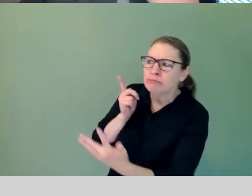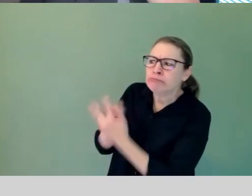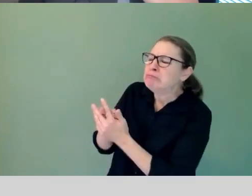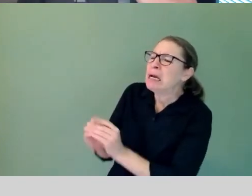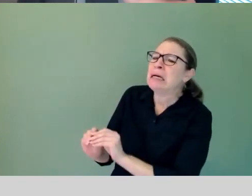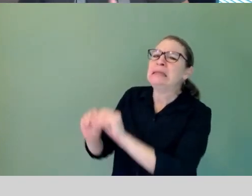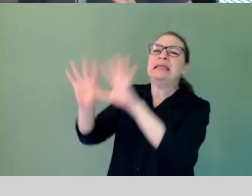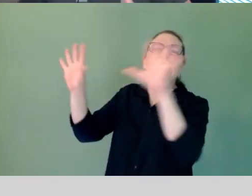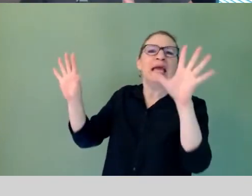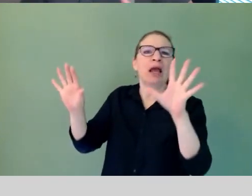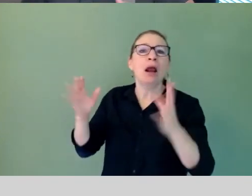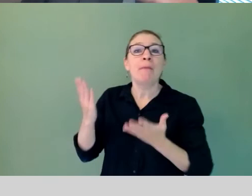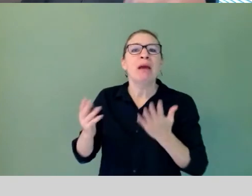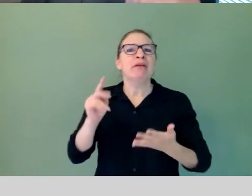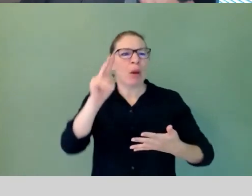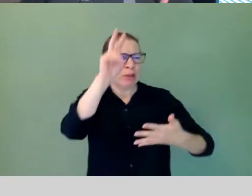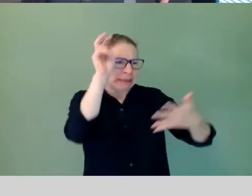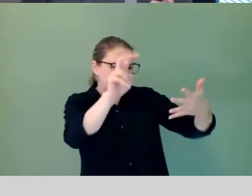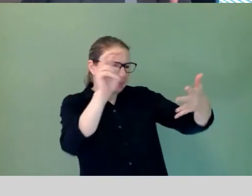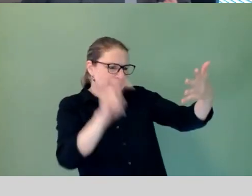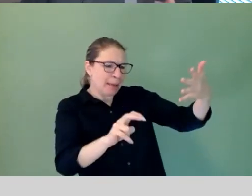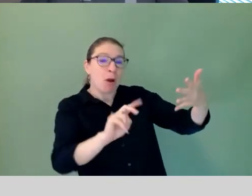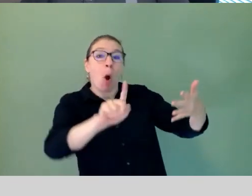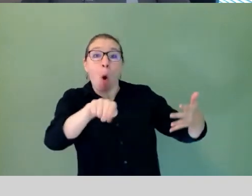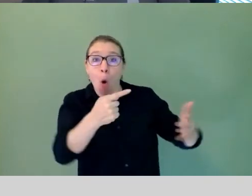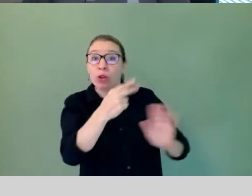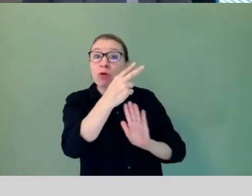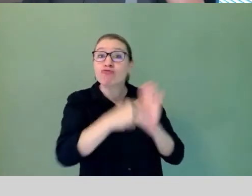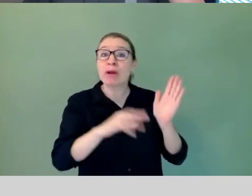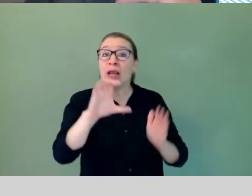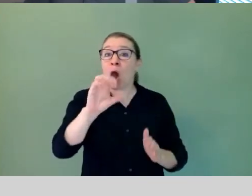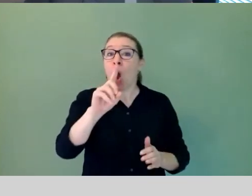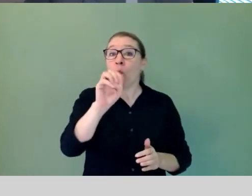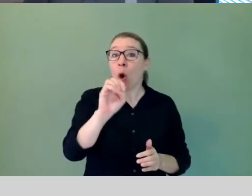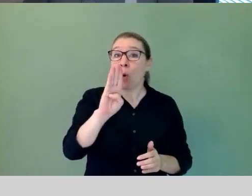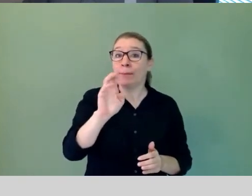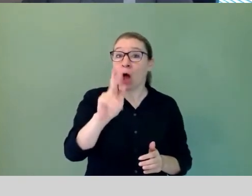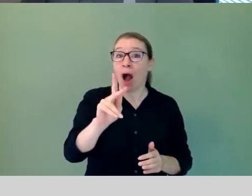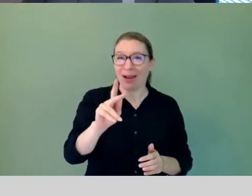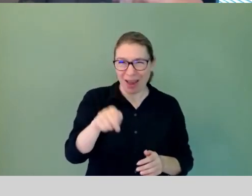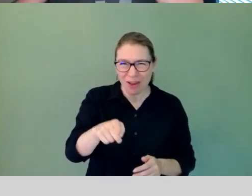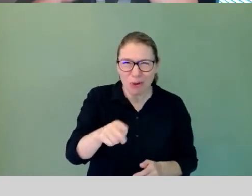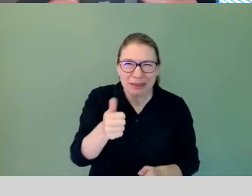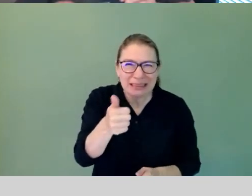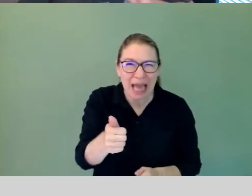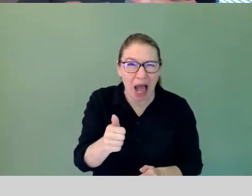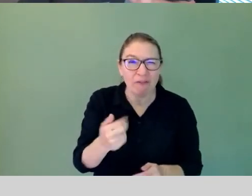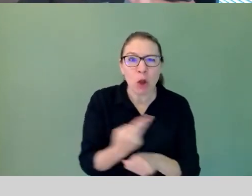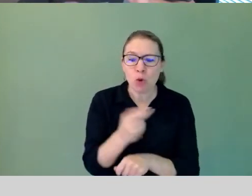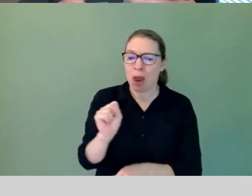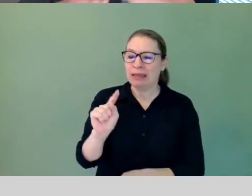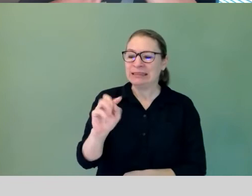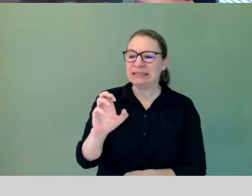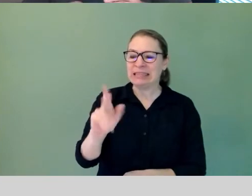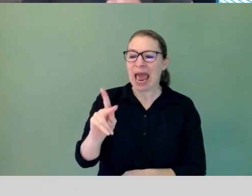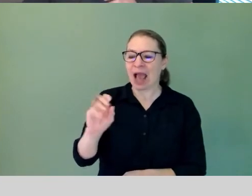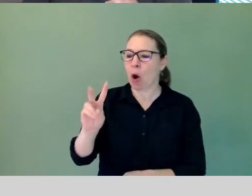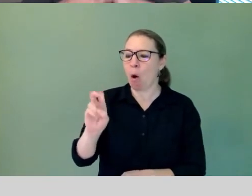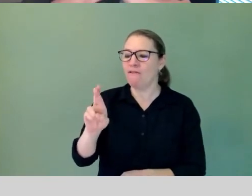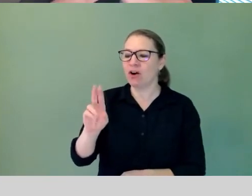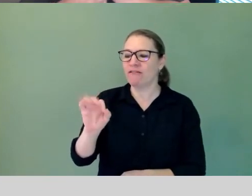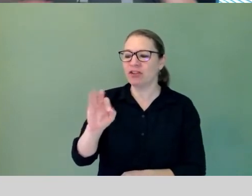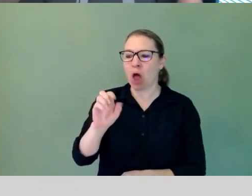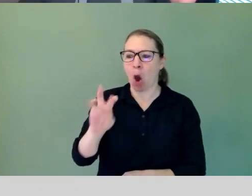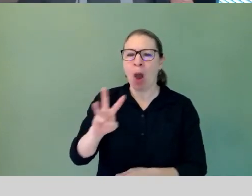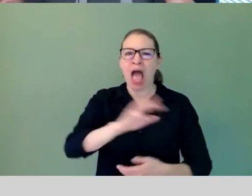only read the code block. Think of how many times you've gone to Stack Overflow and you've copy and pasted something and there was a description, there was an explanation or a description underneath